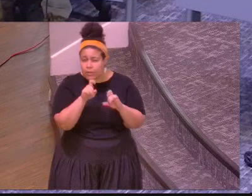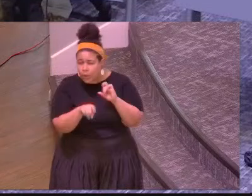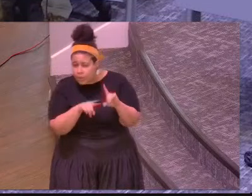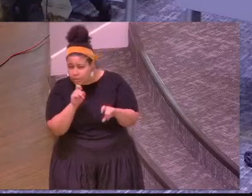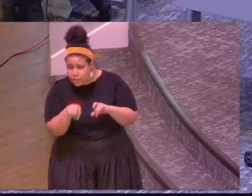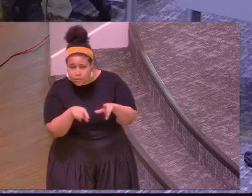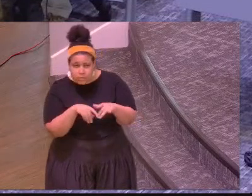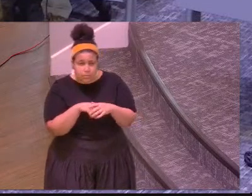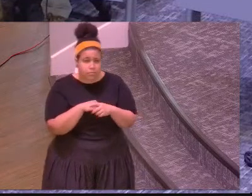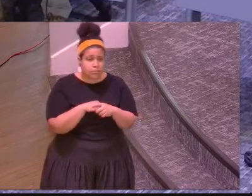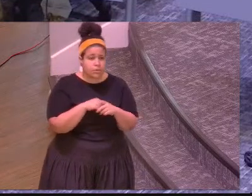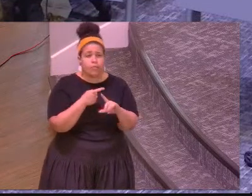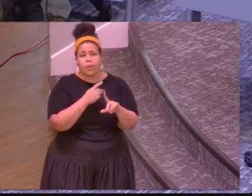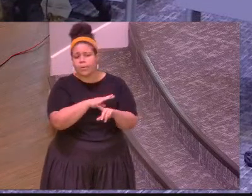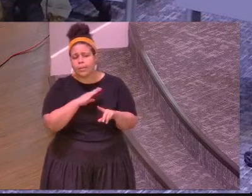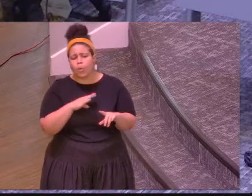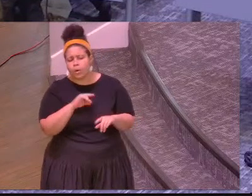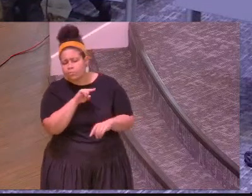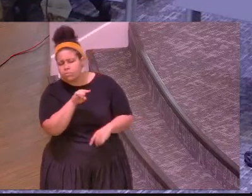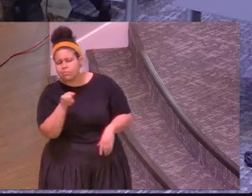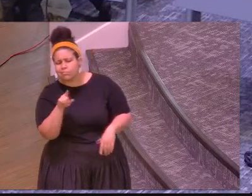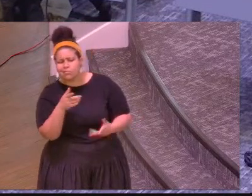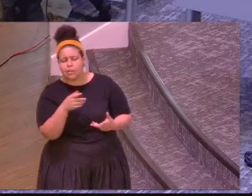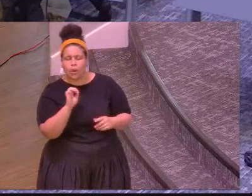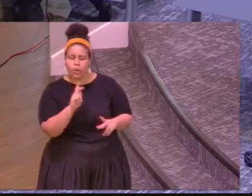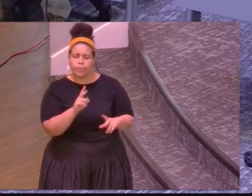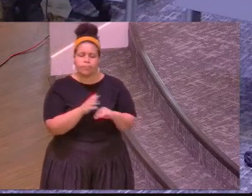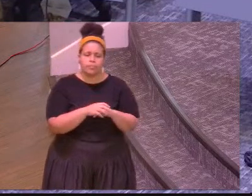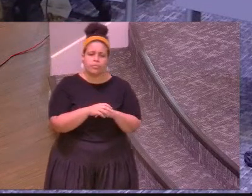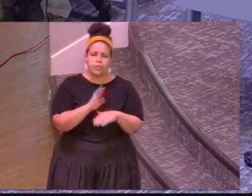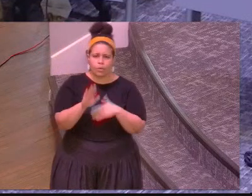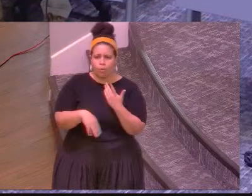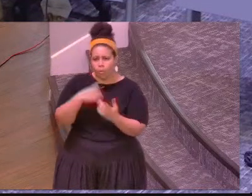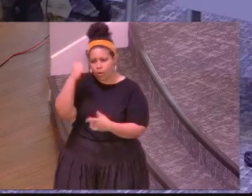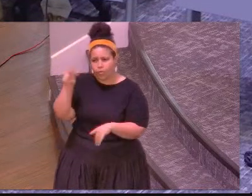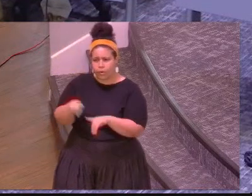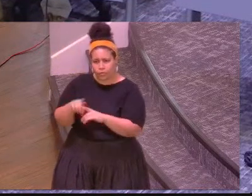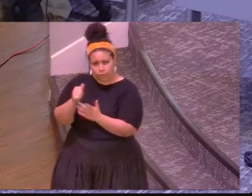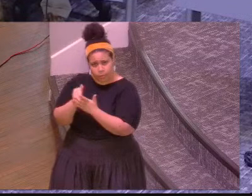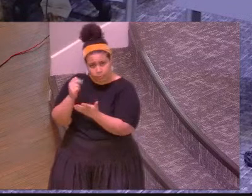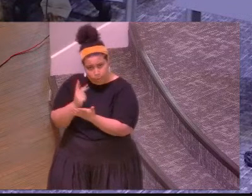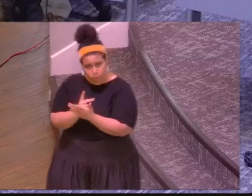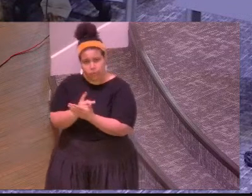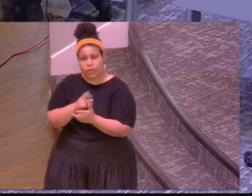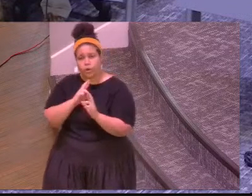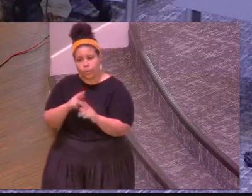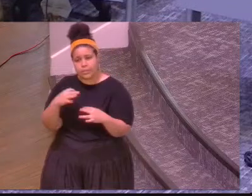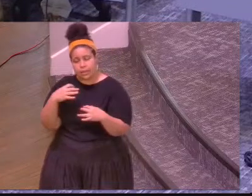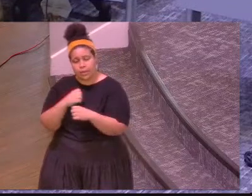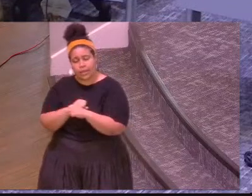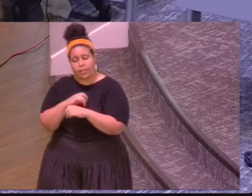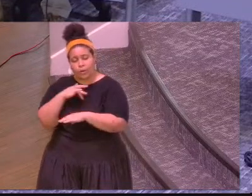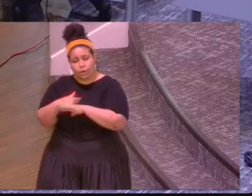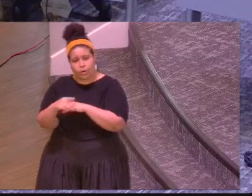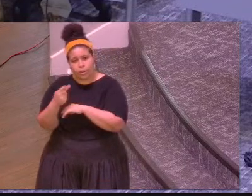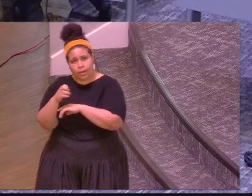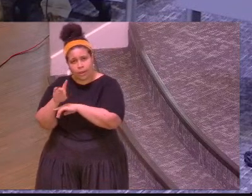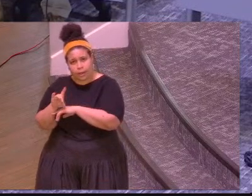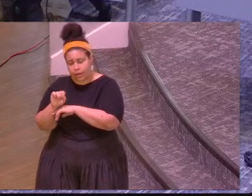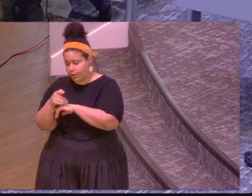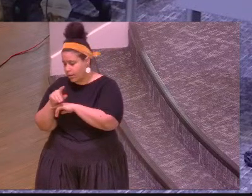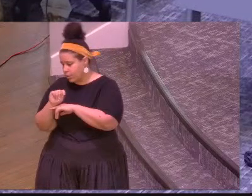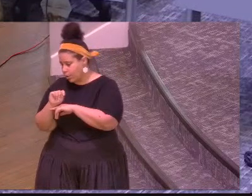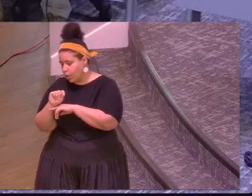colleagues? Okay, all in favor of approving the request to consolidate the early Head Start and Head